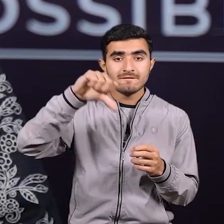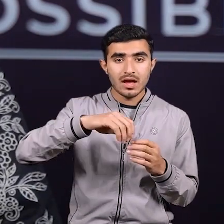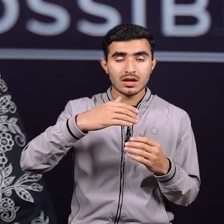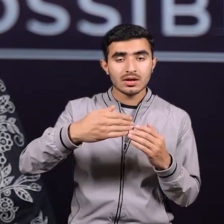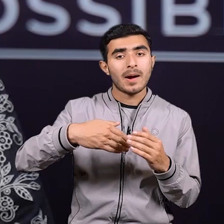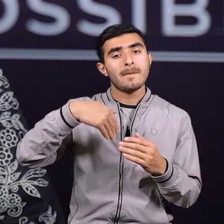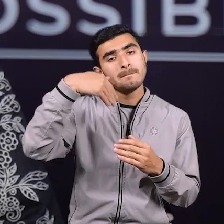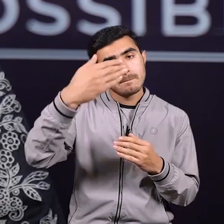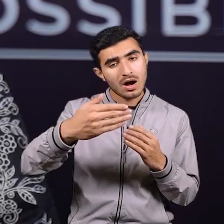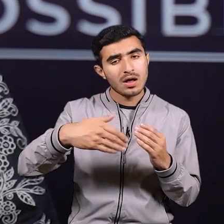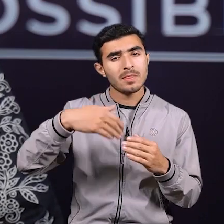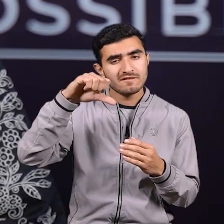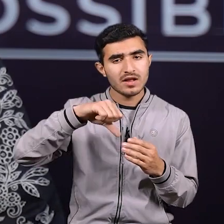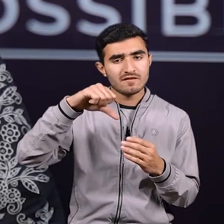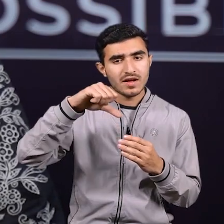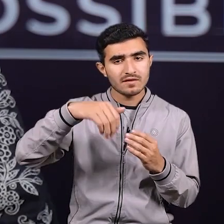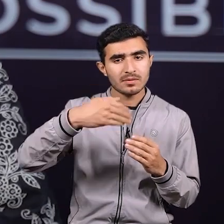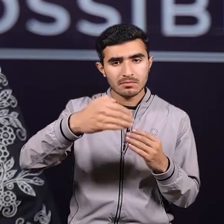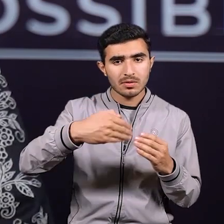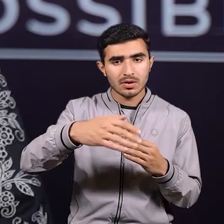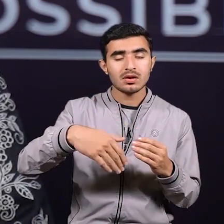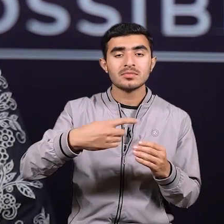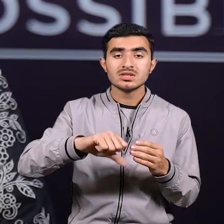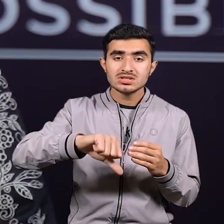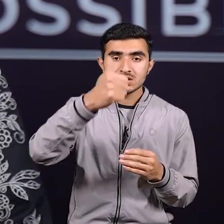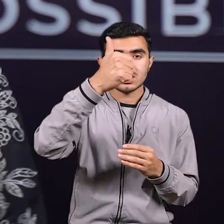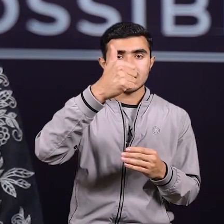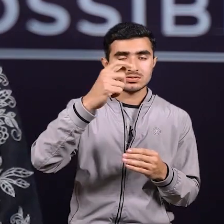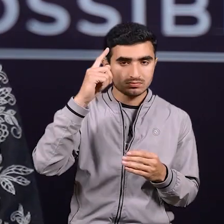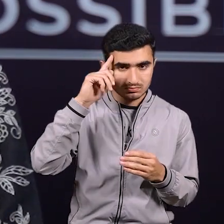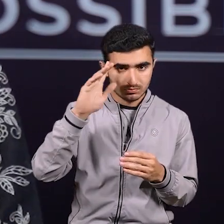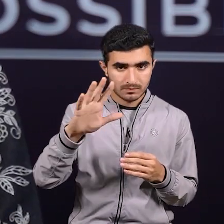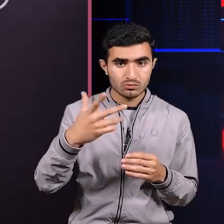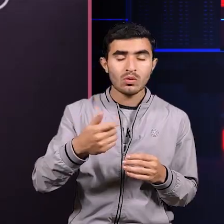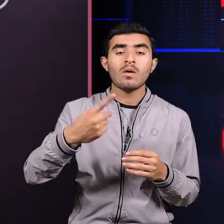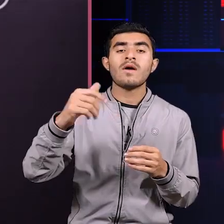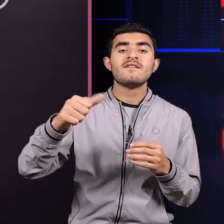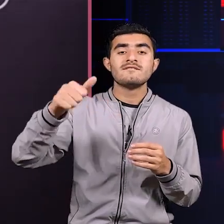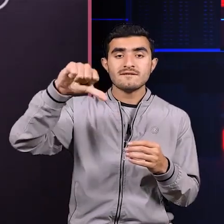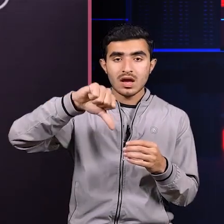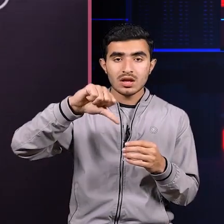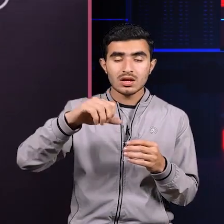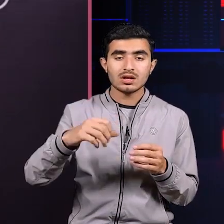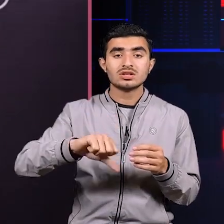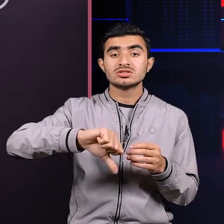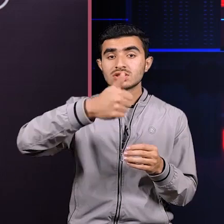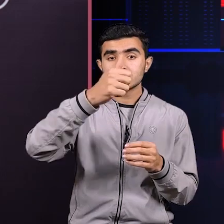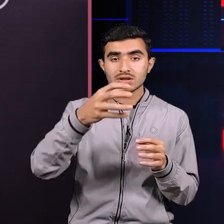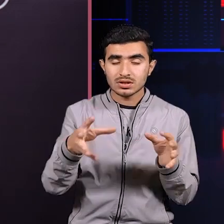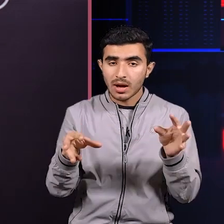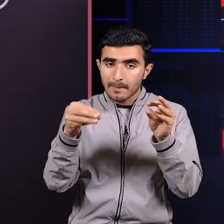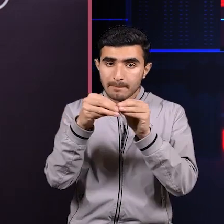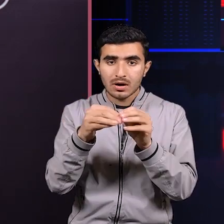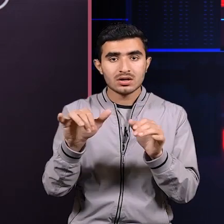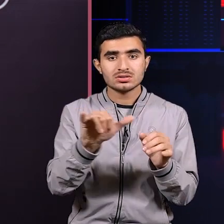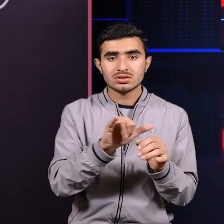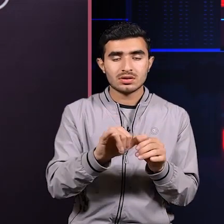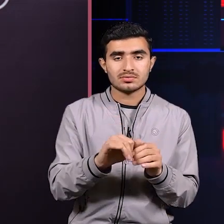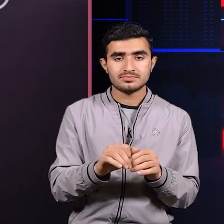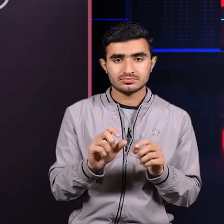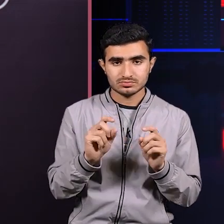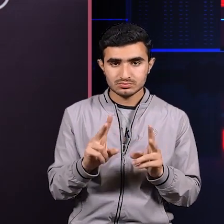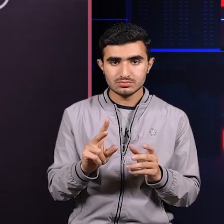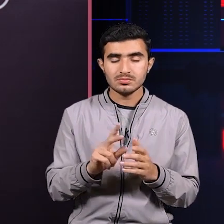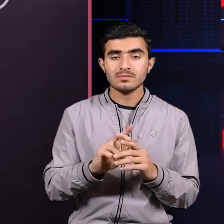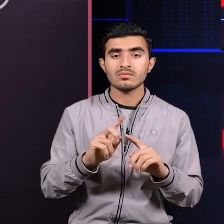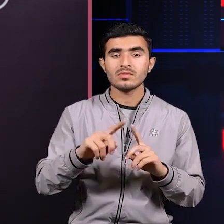this honor on the Forbes list, twice as a matter of fact, it just seems that it was so easy. But I just want everybody to know